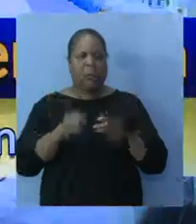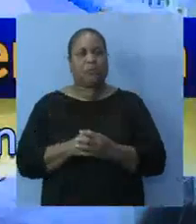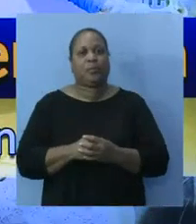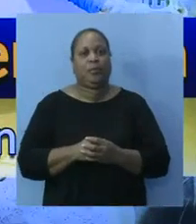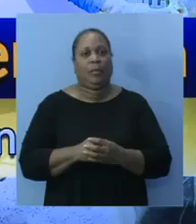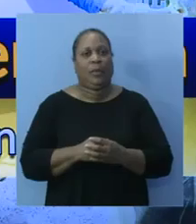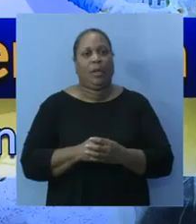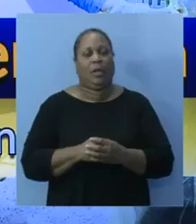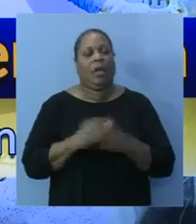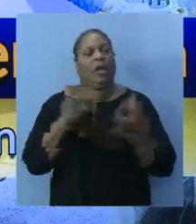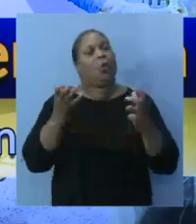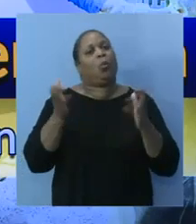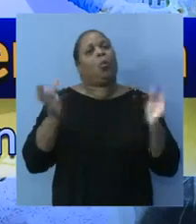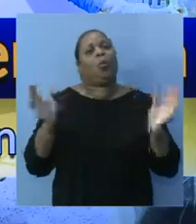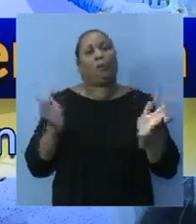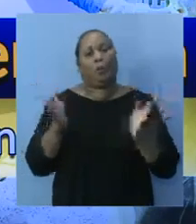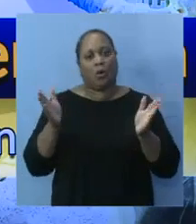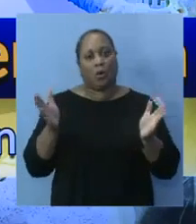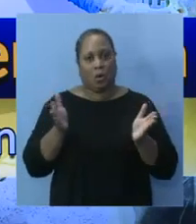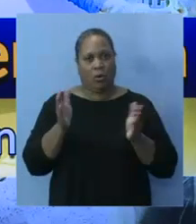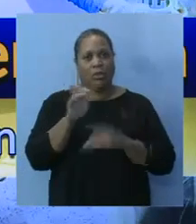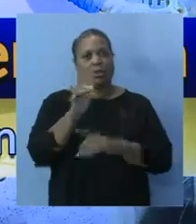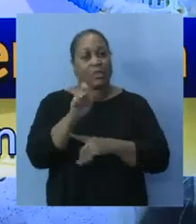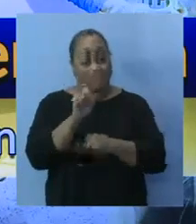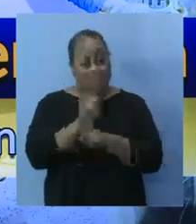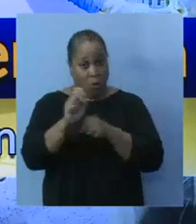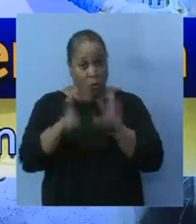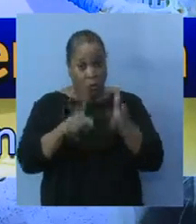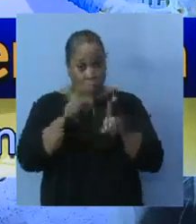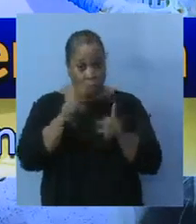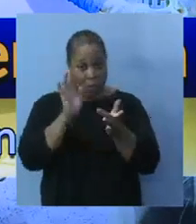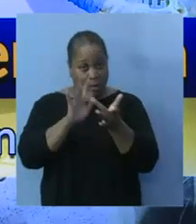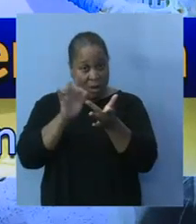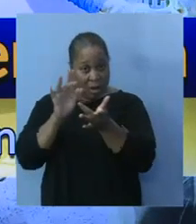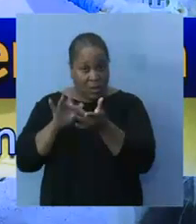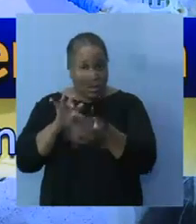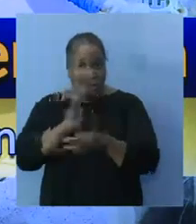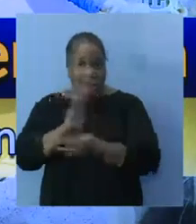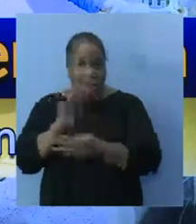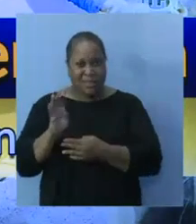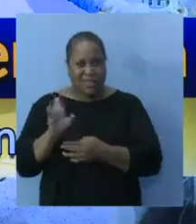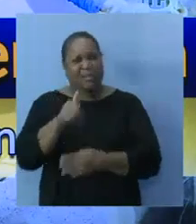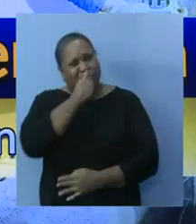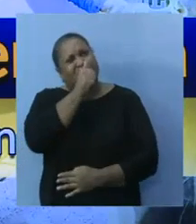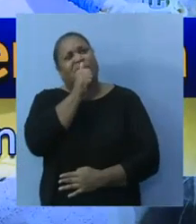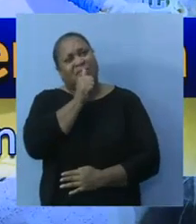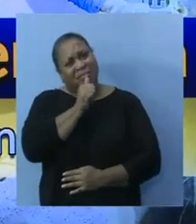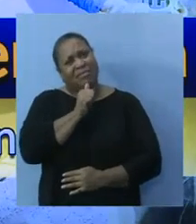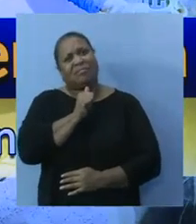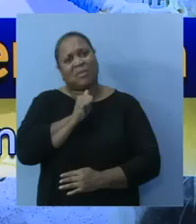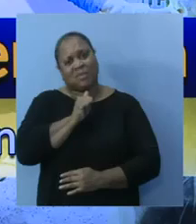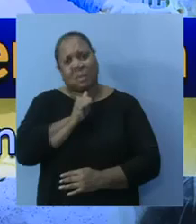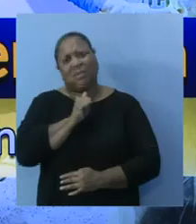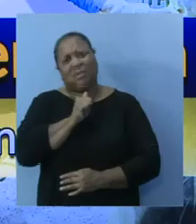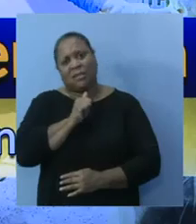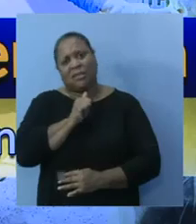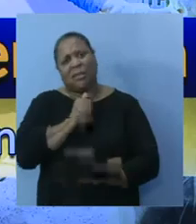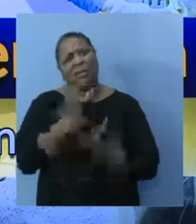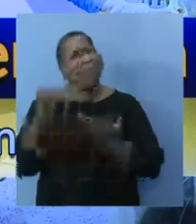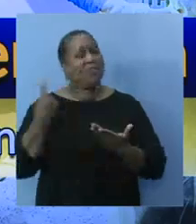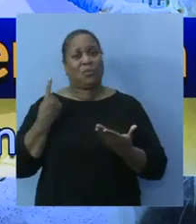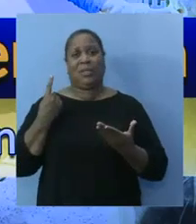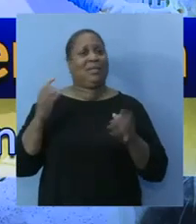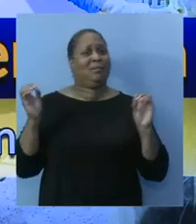I would just encourage that the essential workers that are contacting BBC to just be patient. Last week we didn't